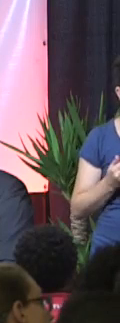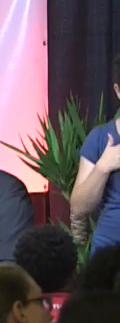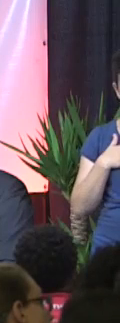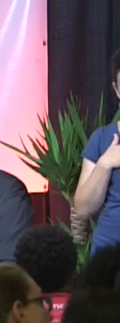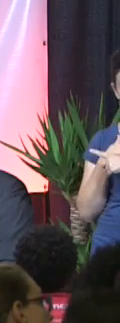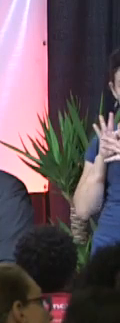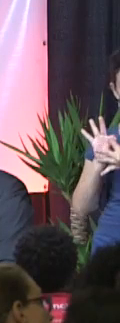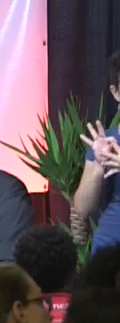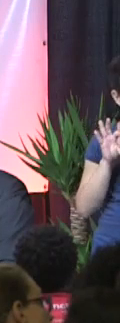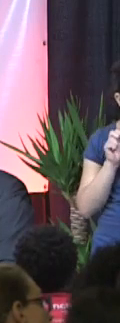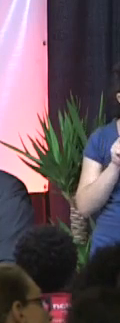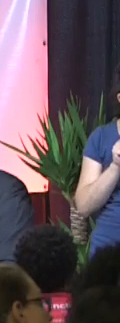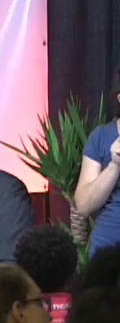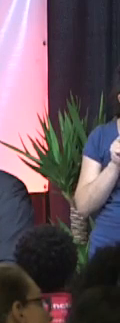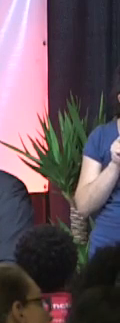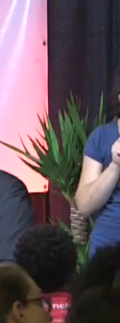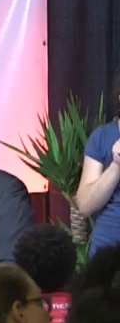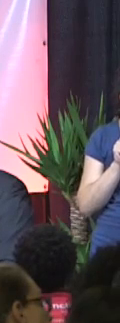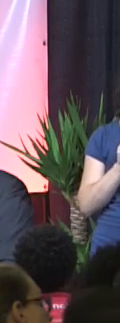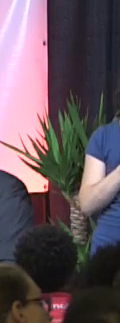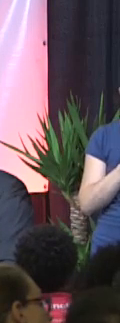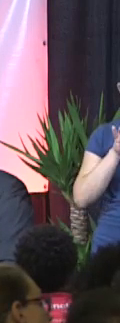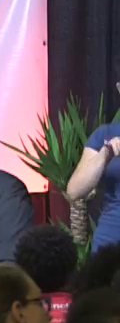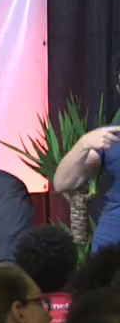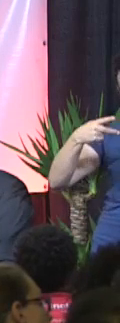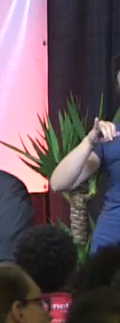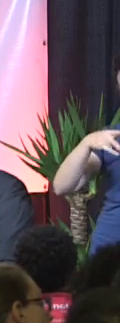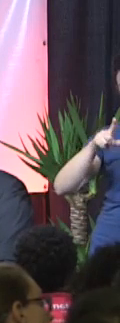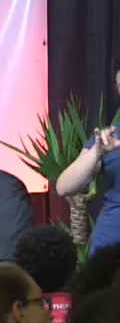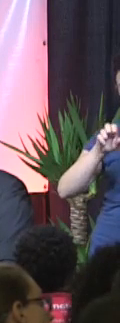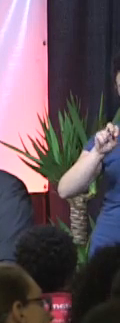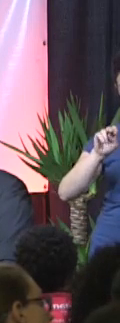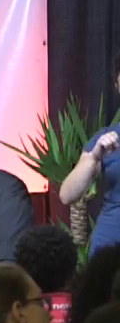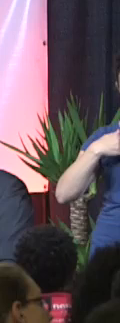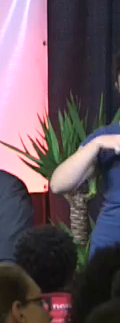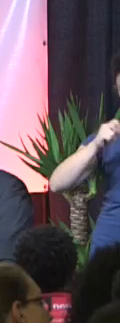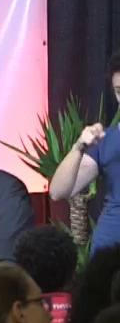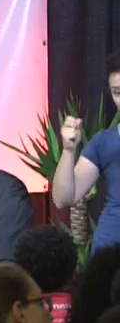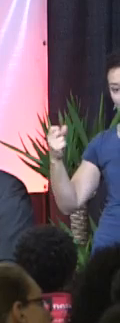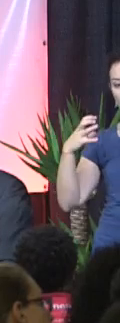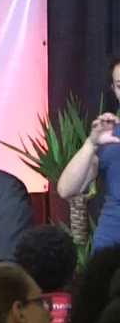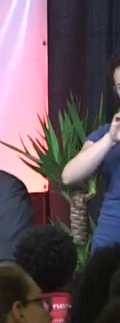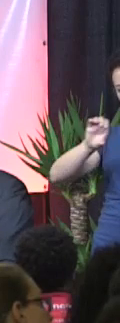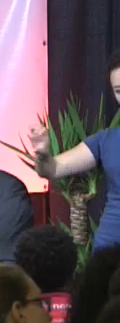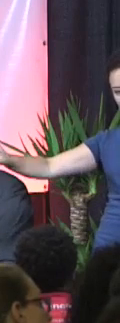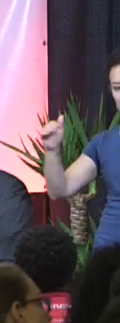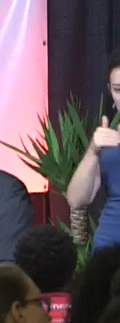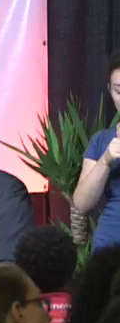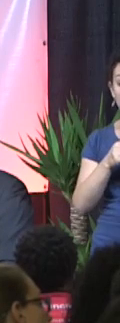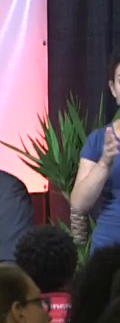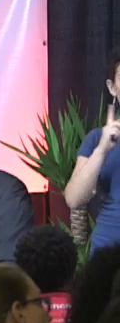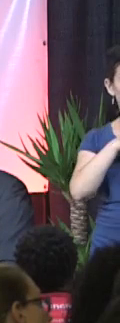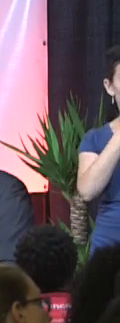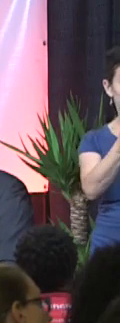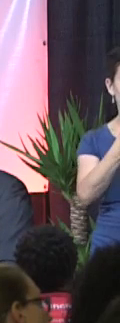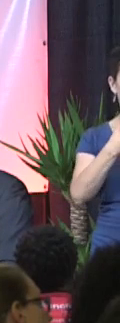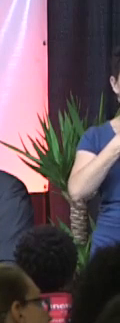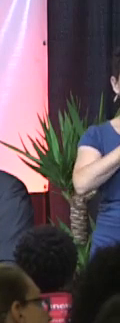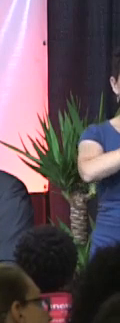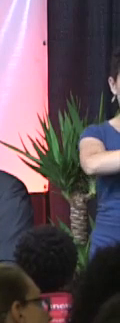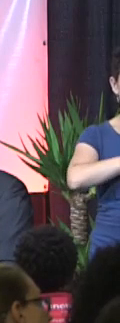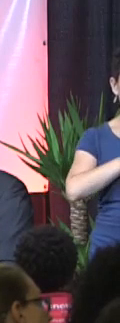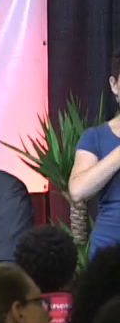question particularly about strengthening the pipeline. We have been pretty successful over the years in getting funding from the